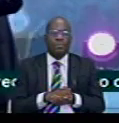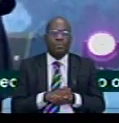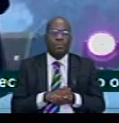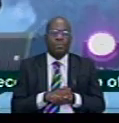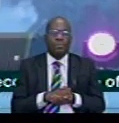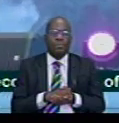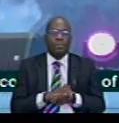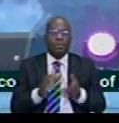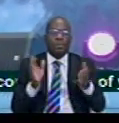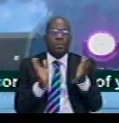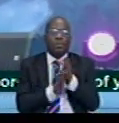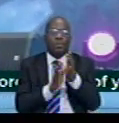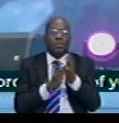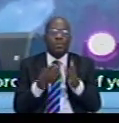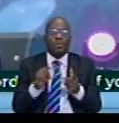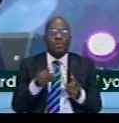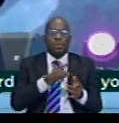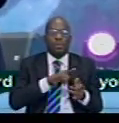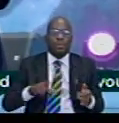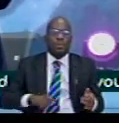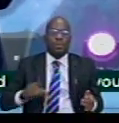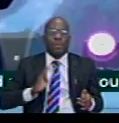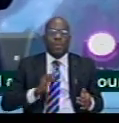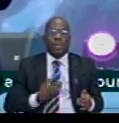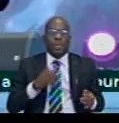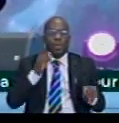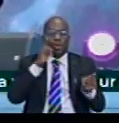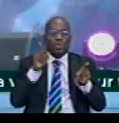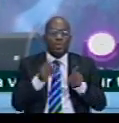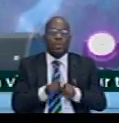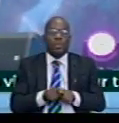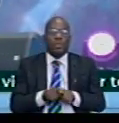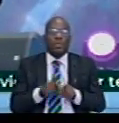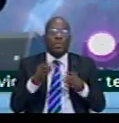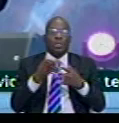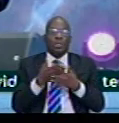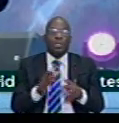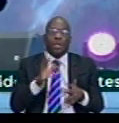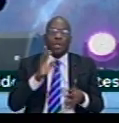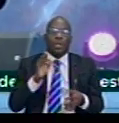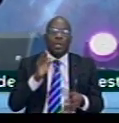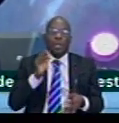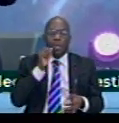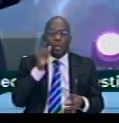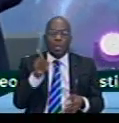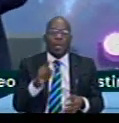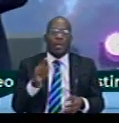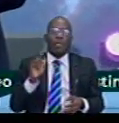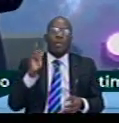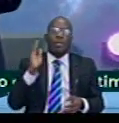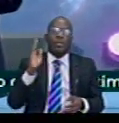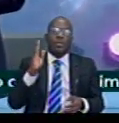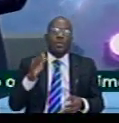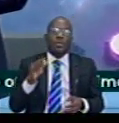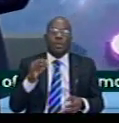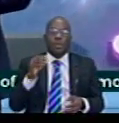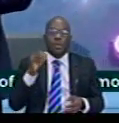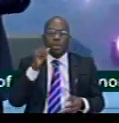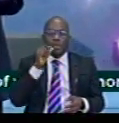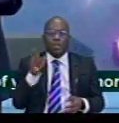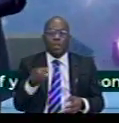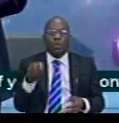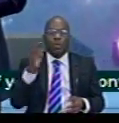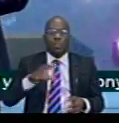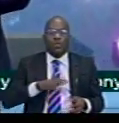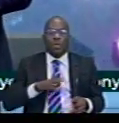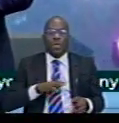Praise the Lord. Our sister here has her testimony. So she was fine before coming to this campground. But on Friday, she